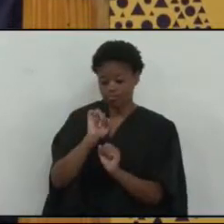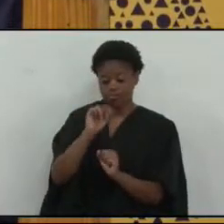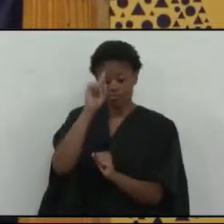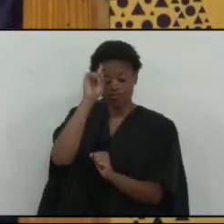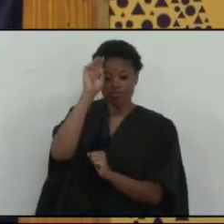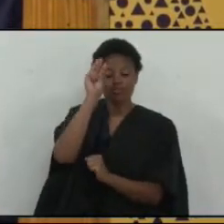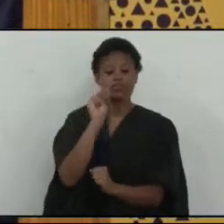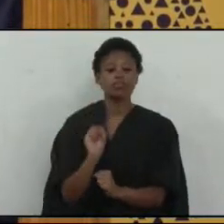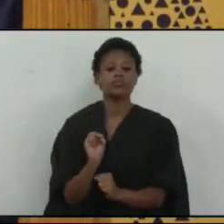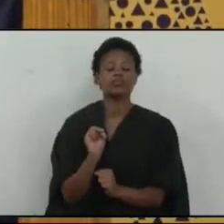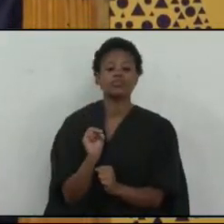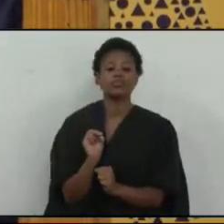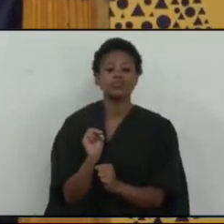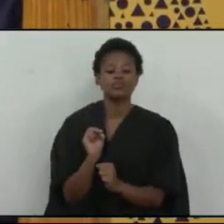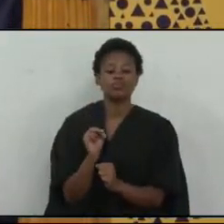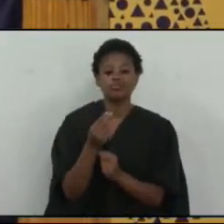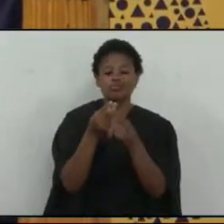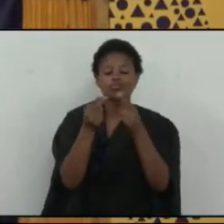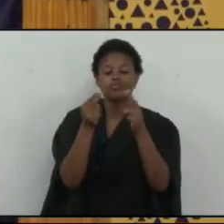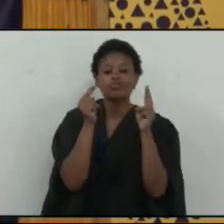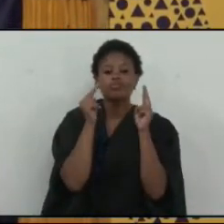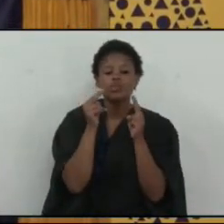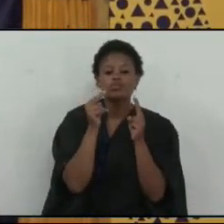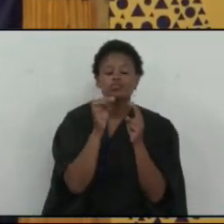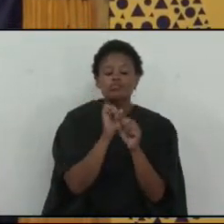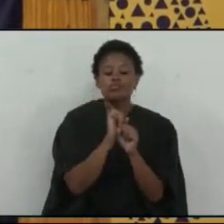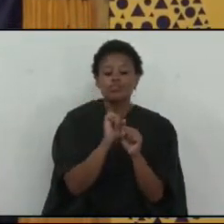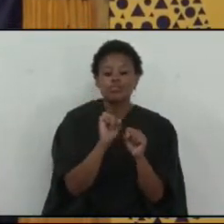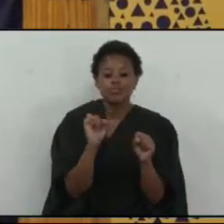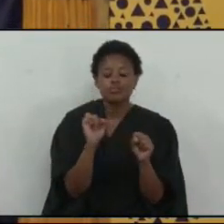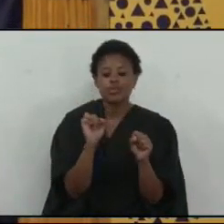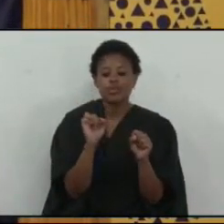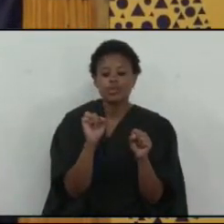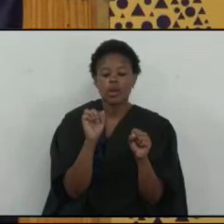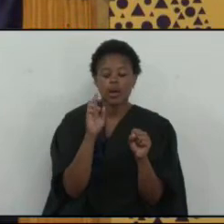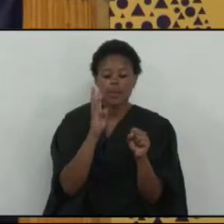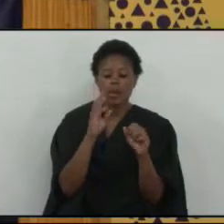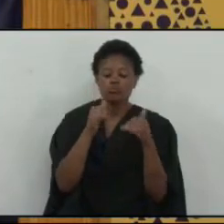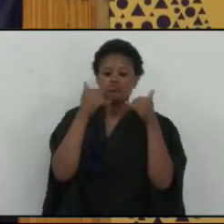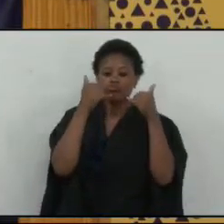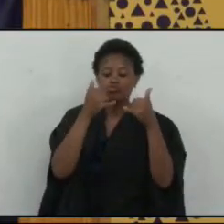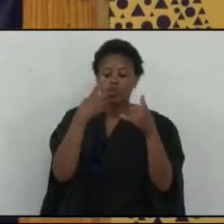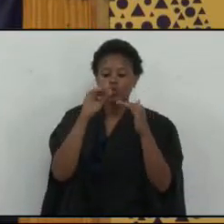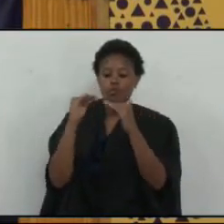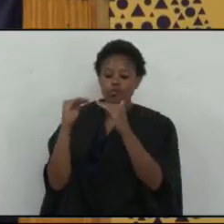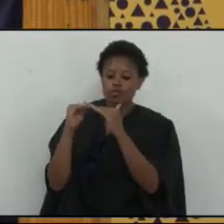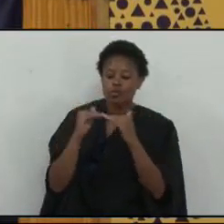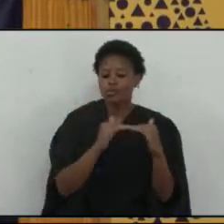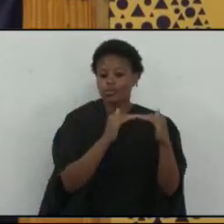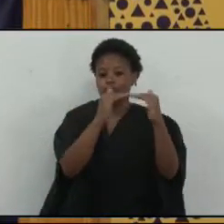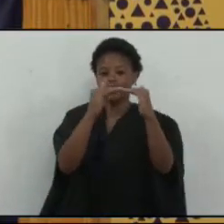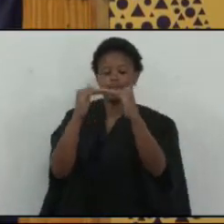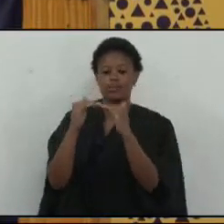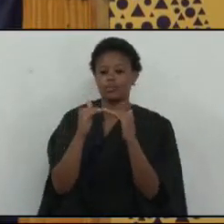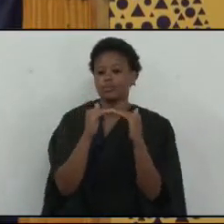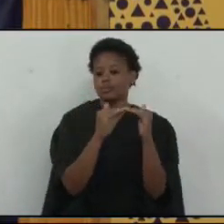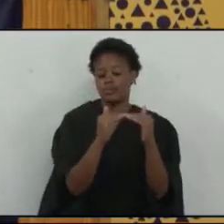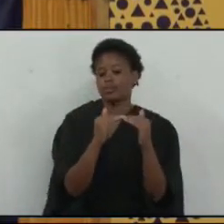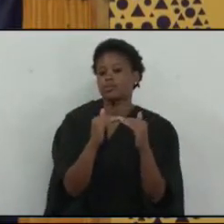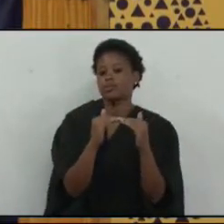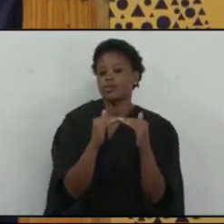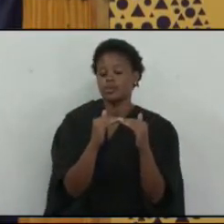Nelson Mandela University, you are called upon to be champions of equality,